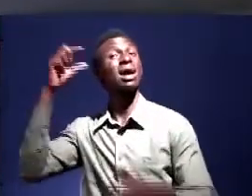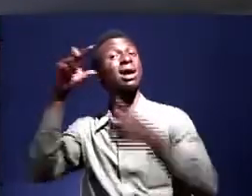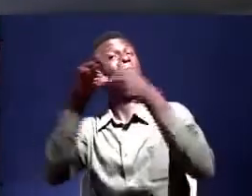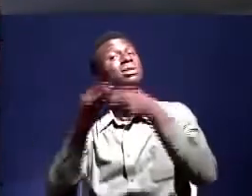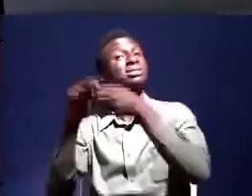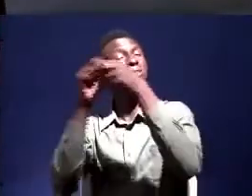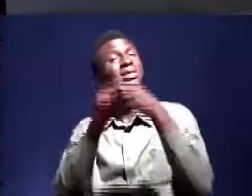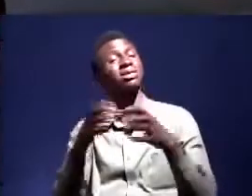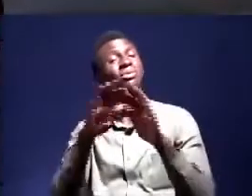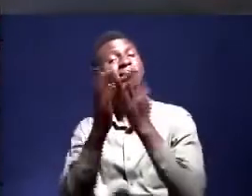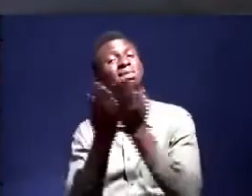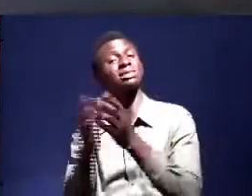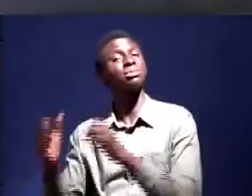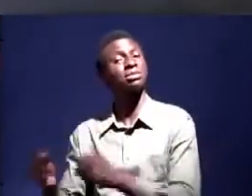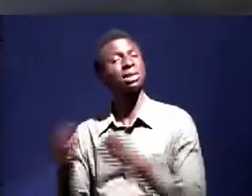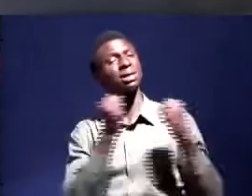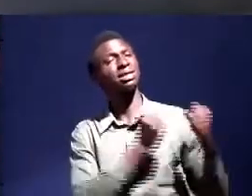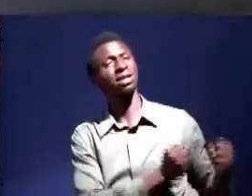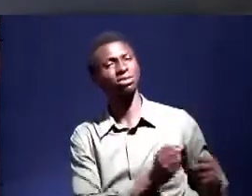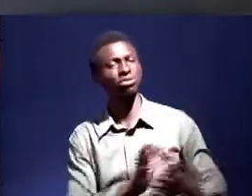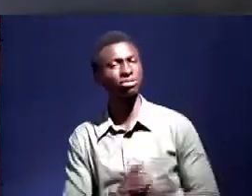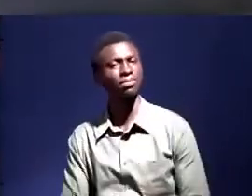They didn't know the fullness of truth,